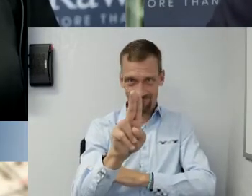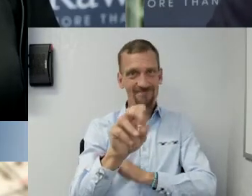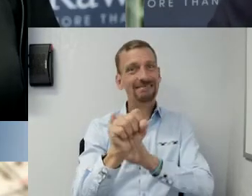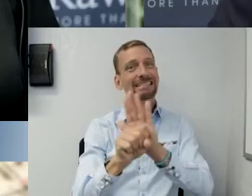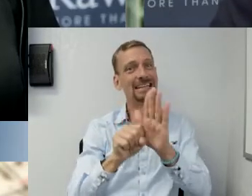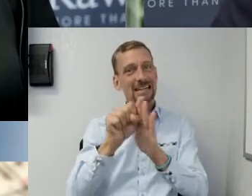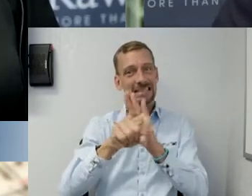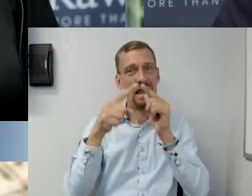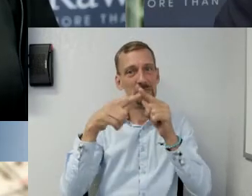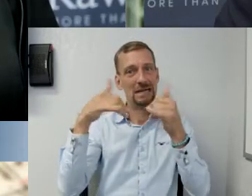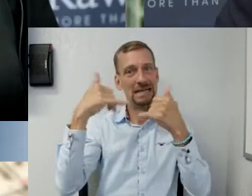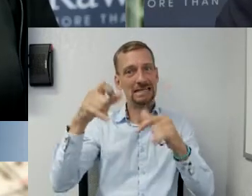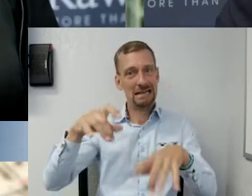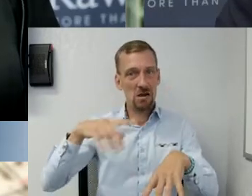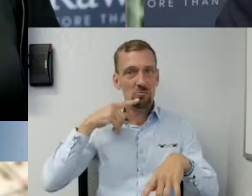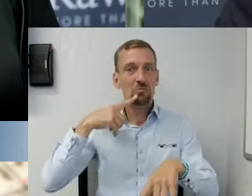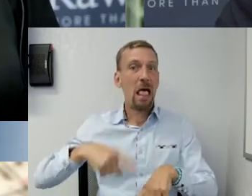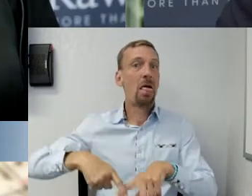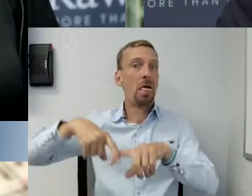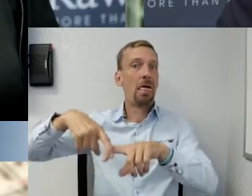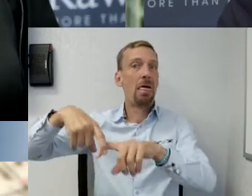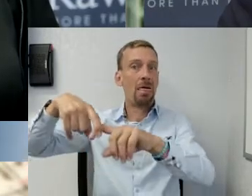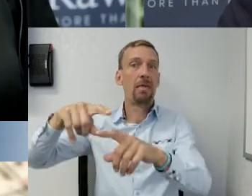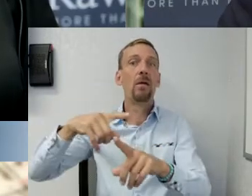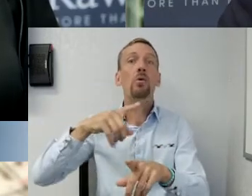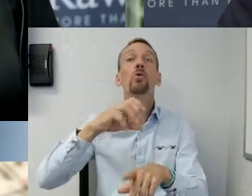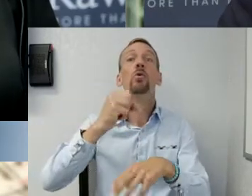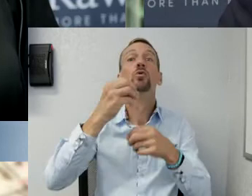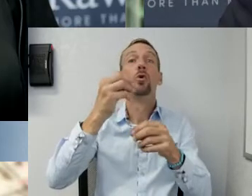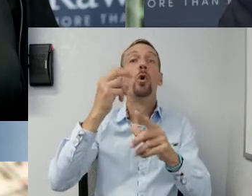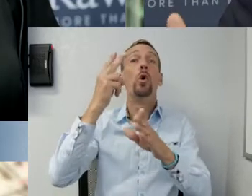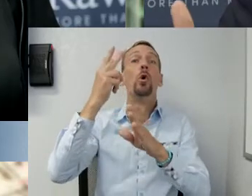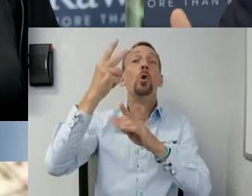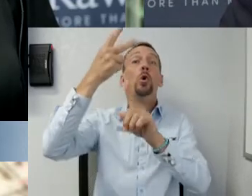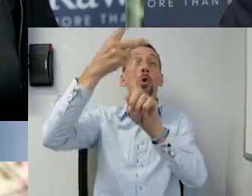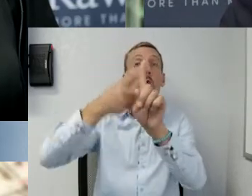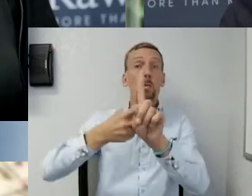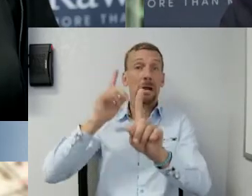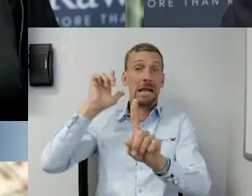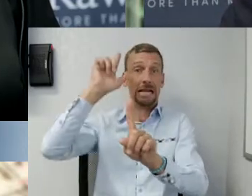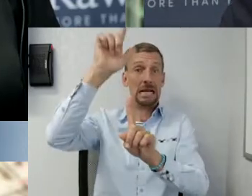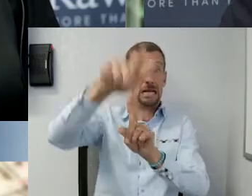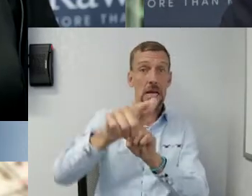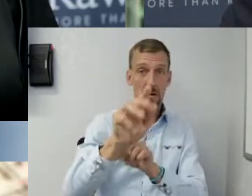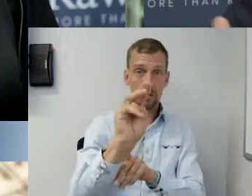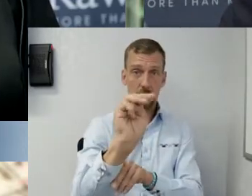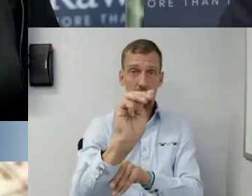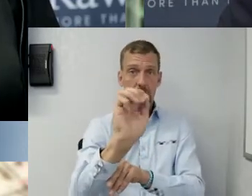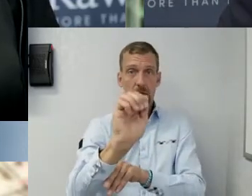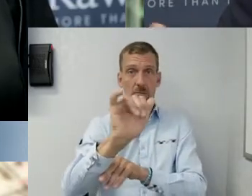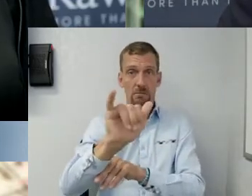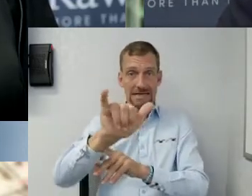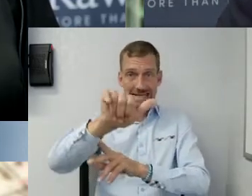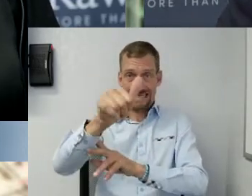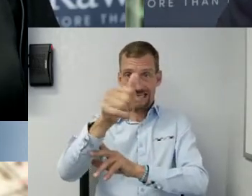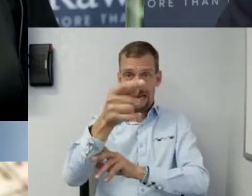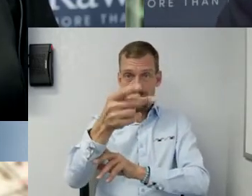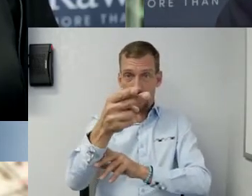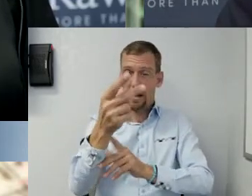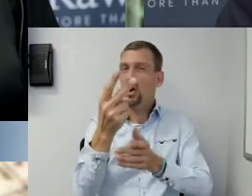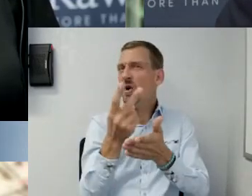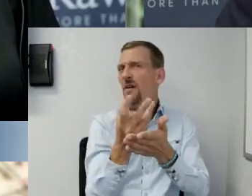lingering. You fast forward to just maybe 2 months later, so May 10th, as you said, just a few weeks